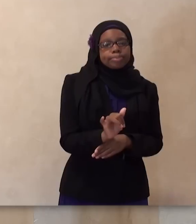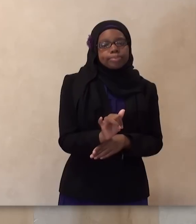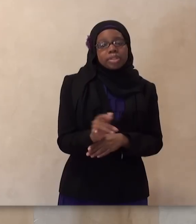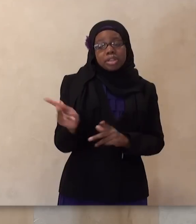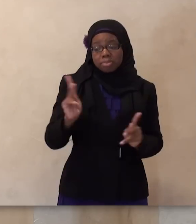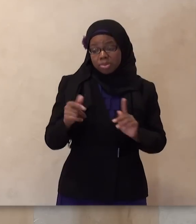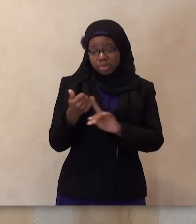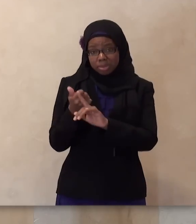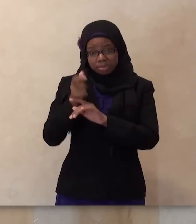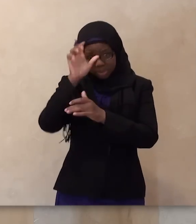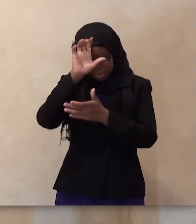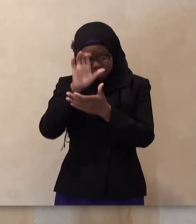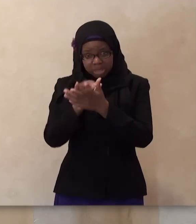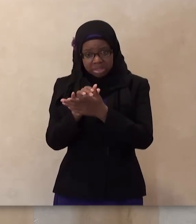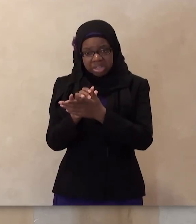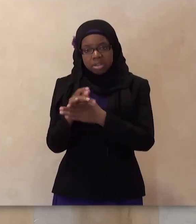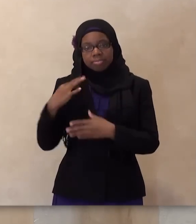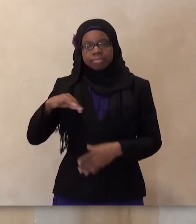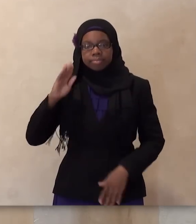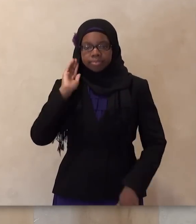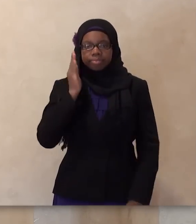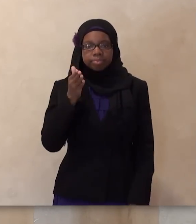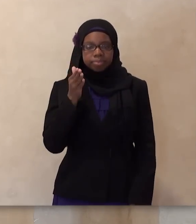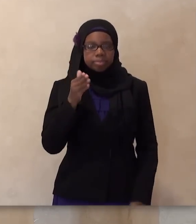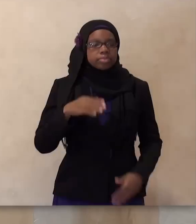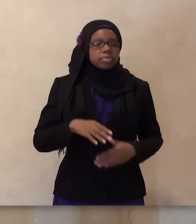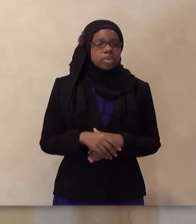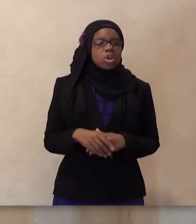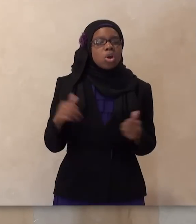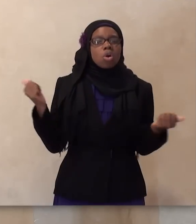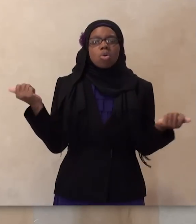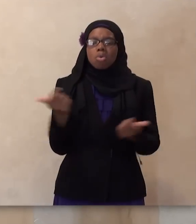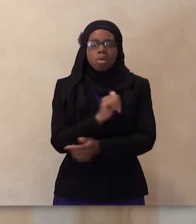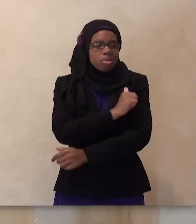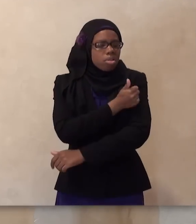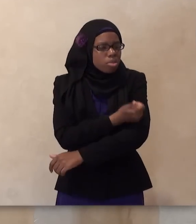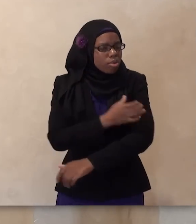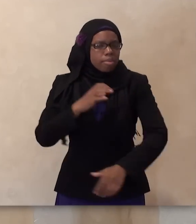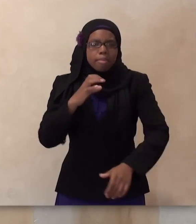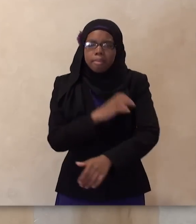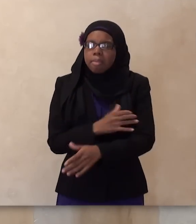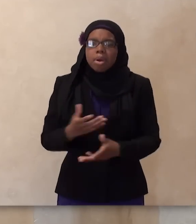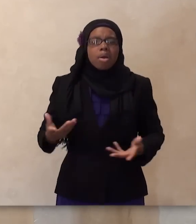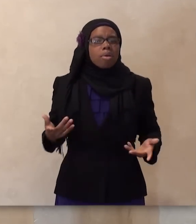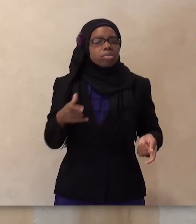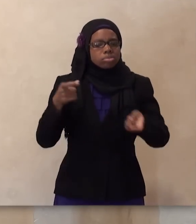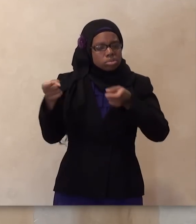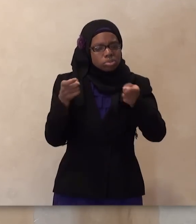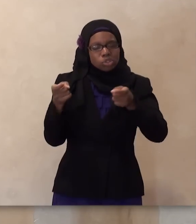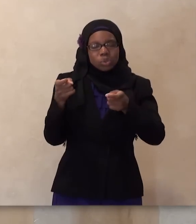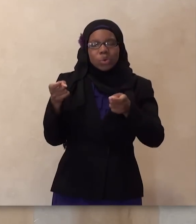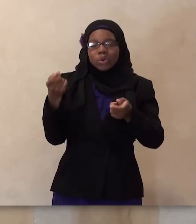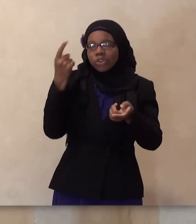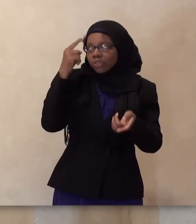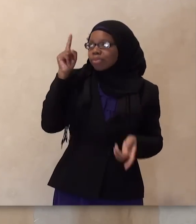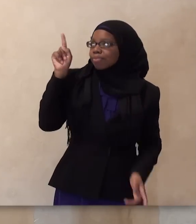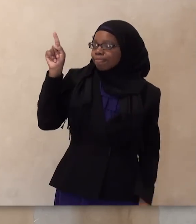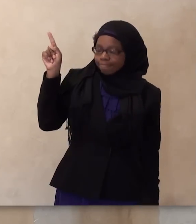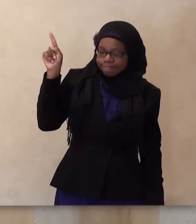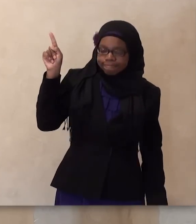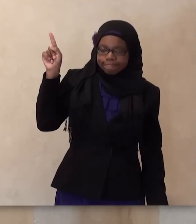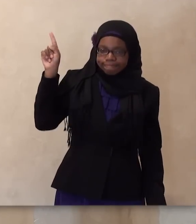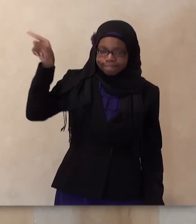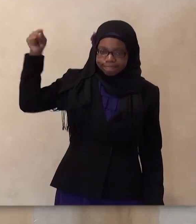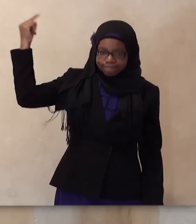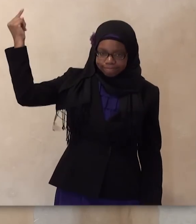day of resurrection, al-wilaya, protection, power, and authority, and kingdom, that all will be for Allah subhanahu wa ta'ala alone,